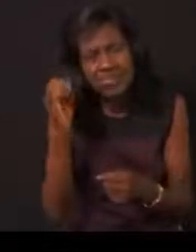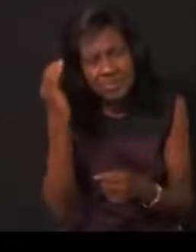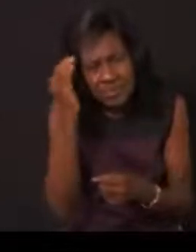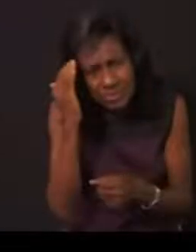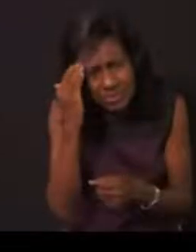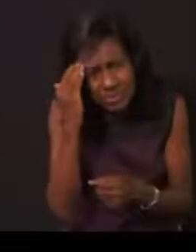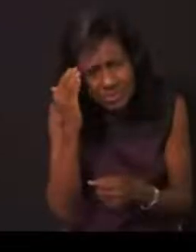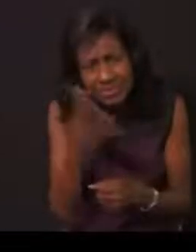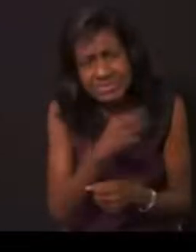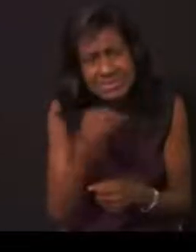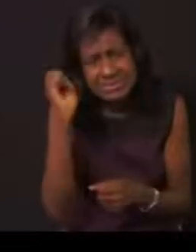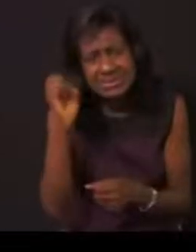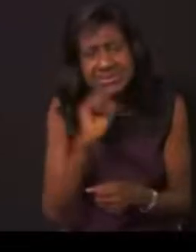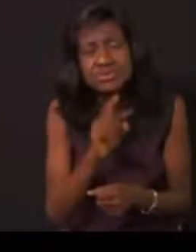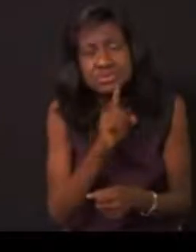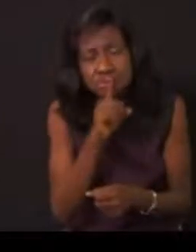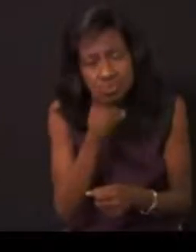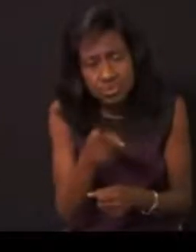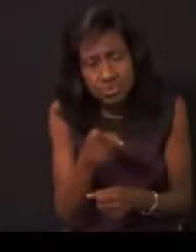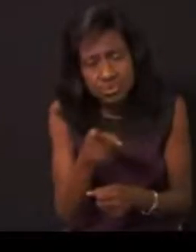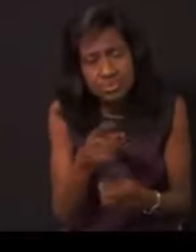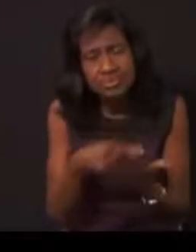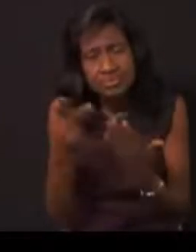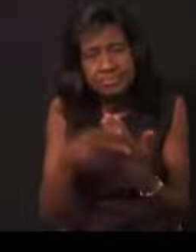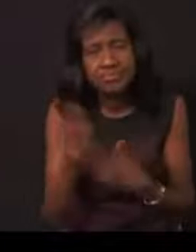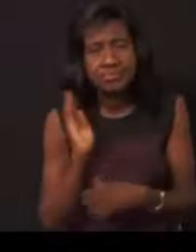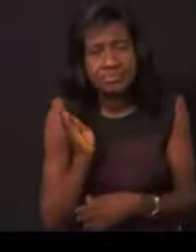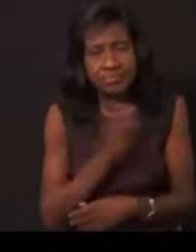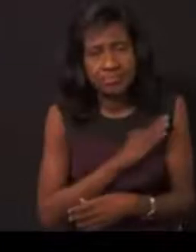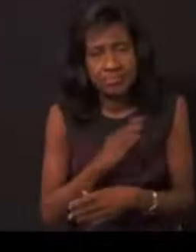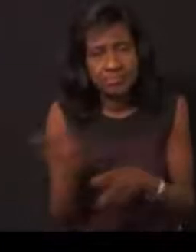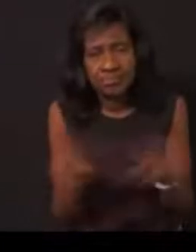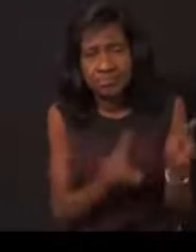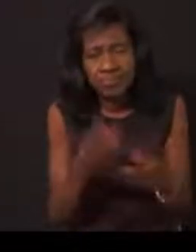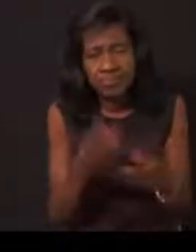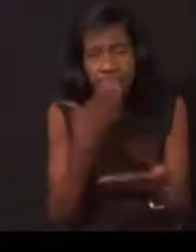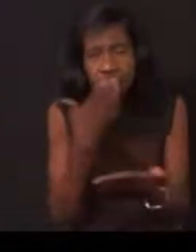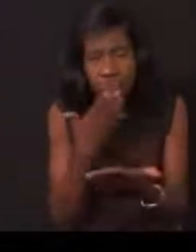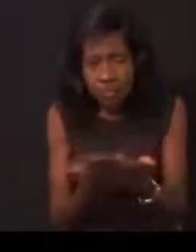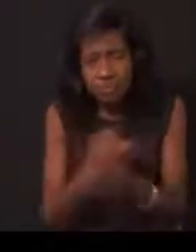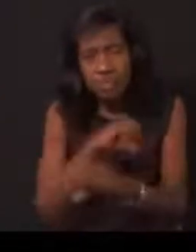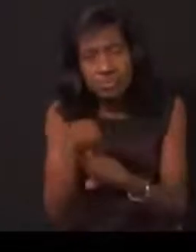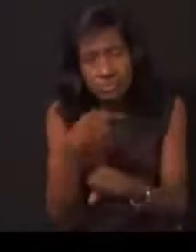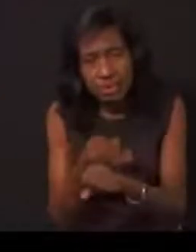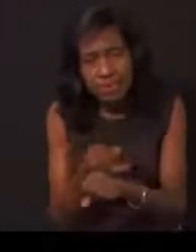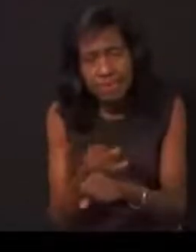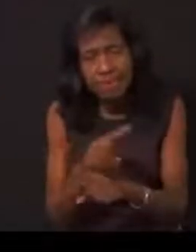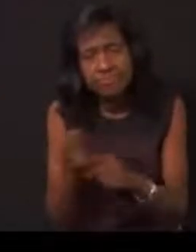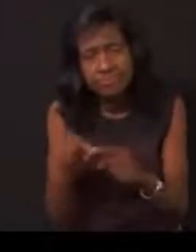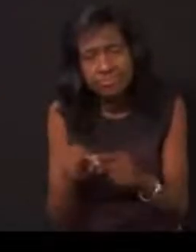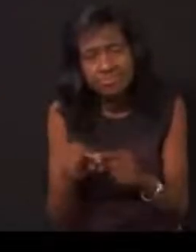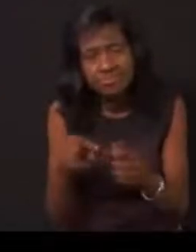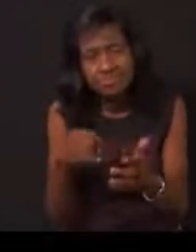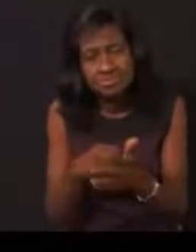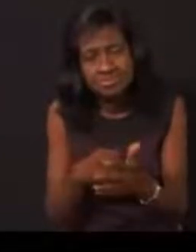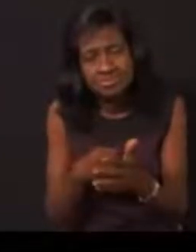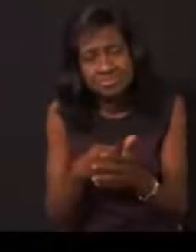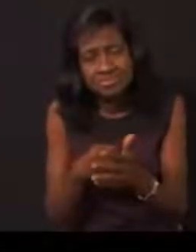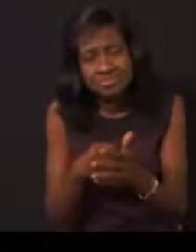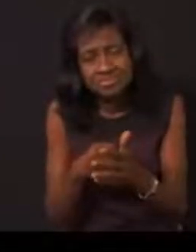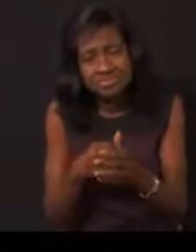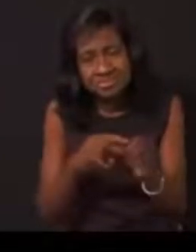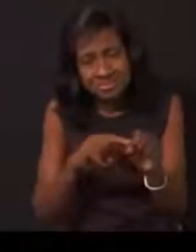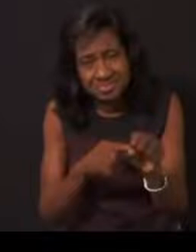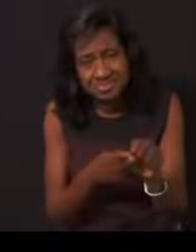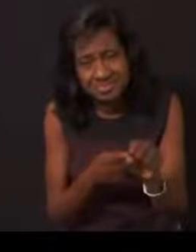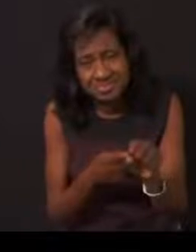confidence that the program board has done a tremendous job in respect to that. When this is all rolled out, we are going to